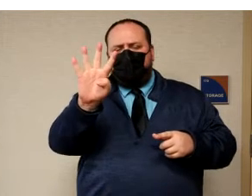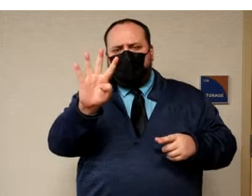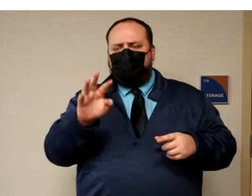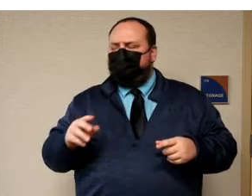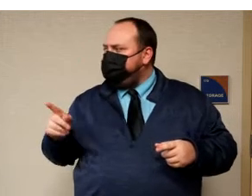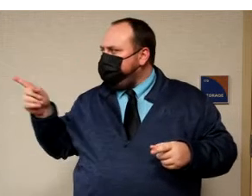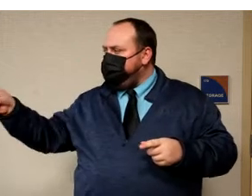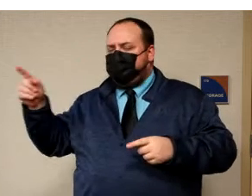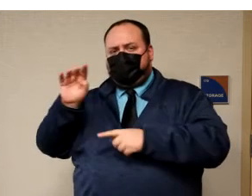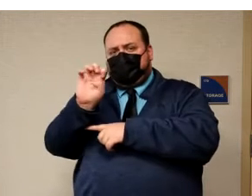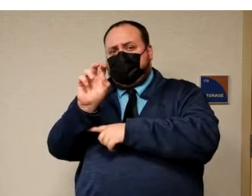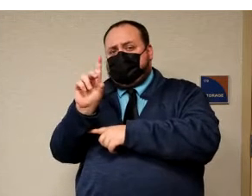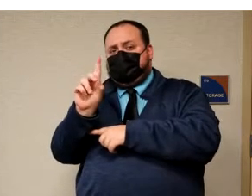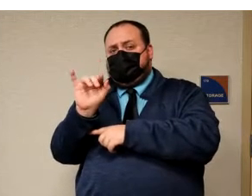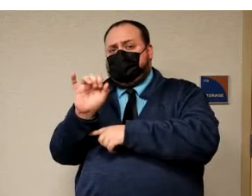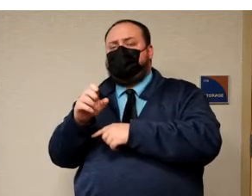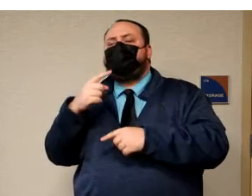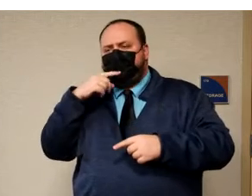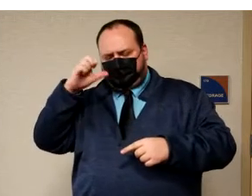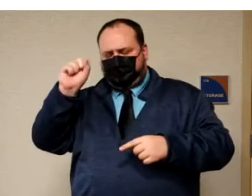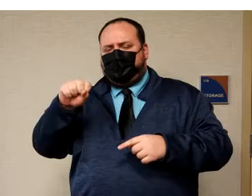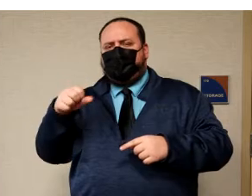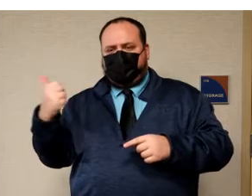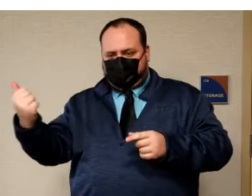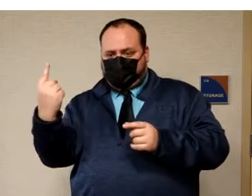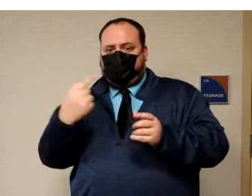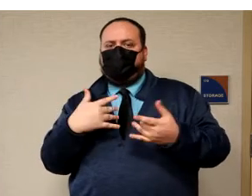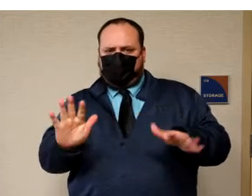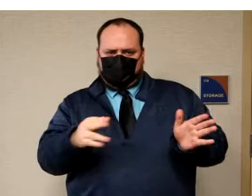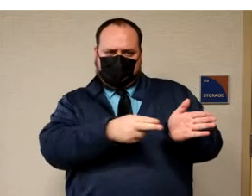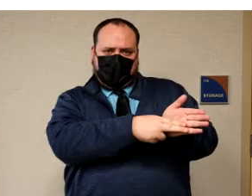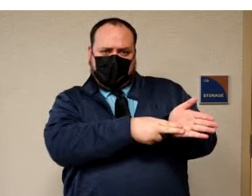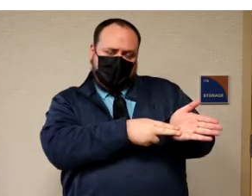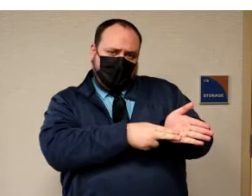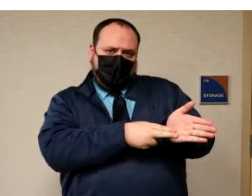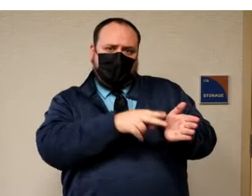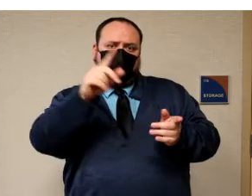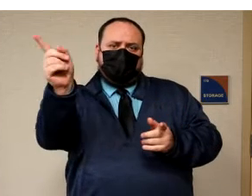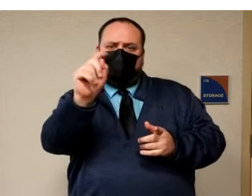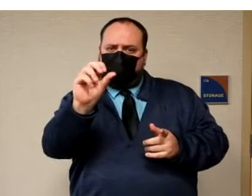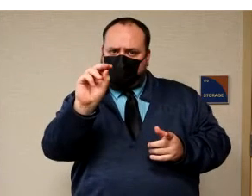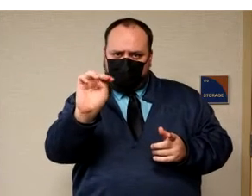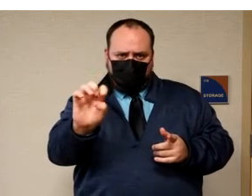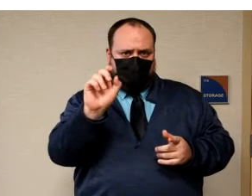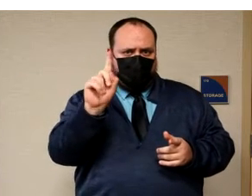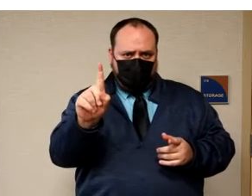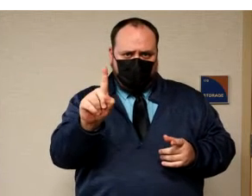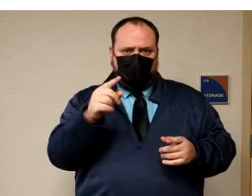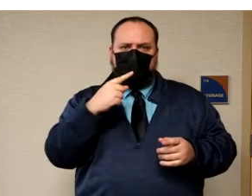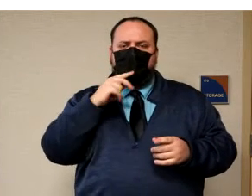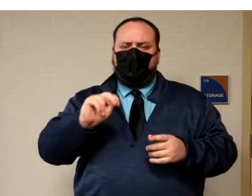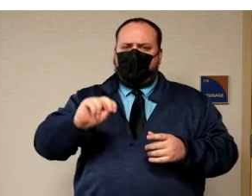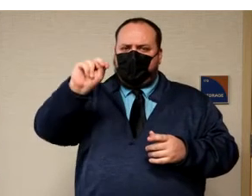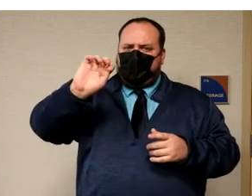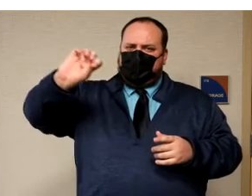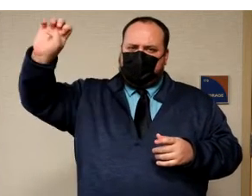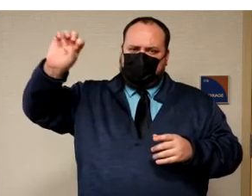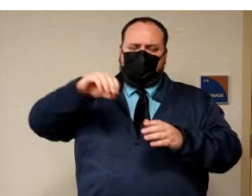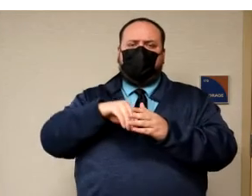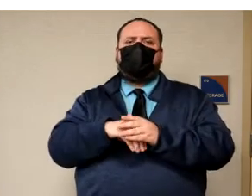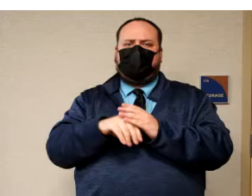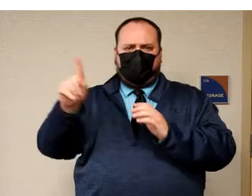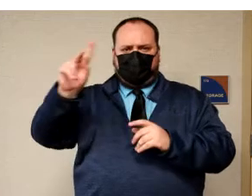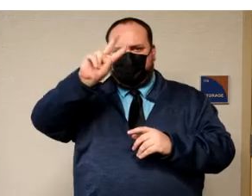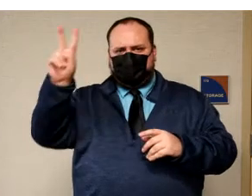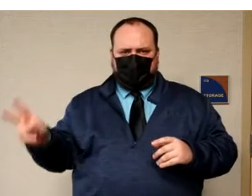Yeah, so this one is labeled Zone 1 right here. You can see it's in the northeastern part of Visalia. We can see